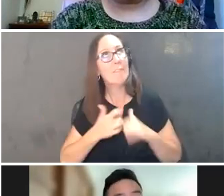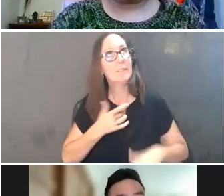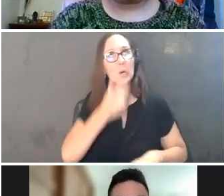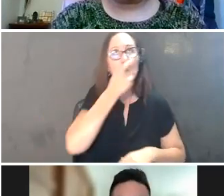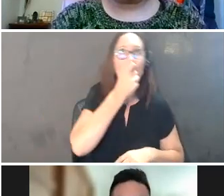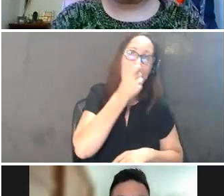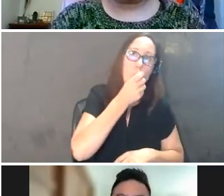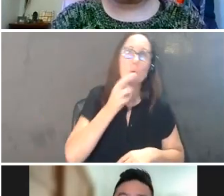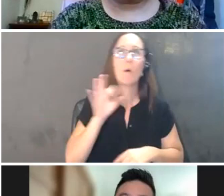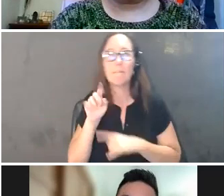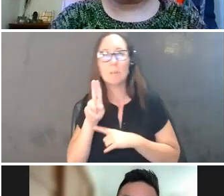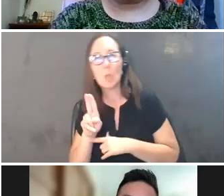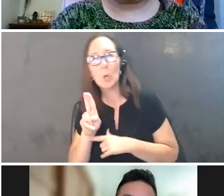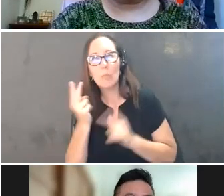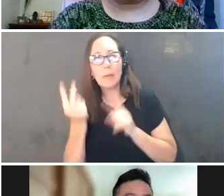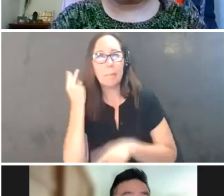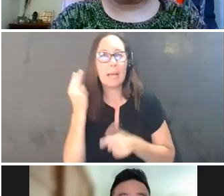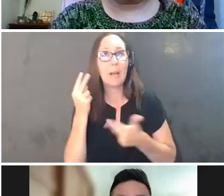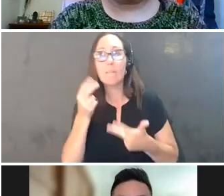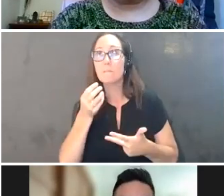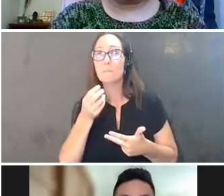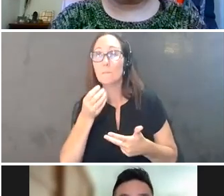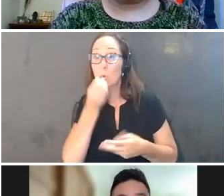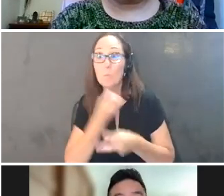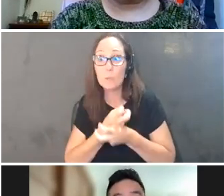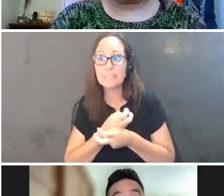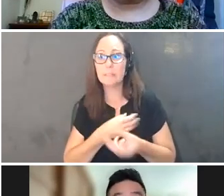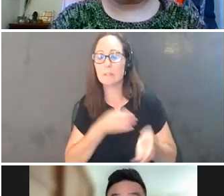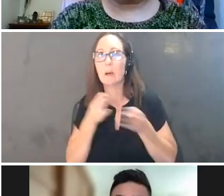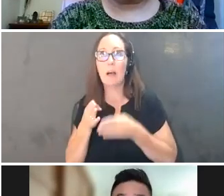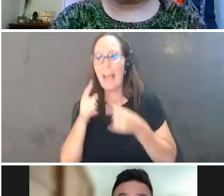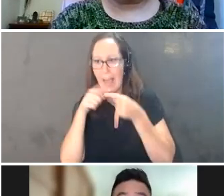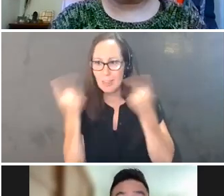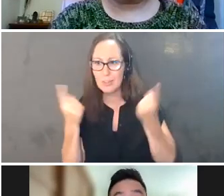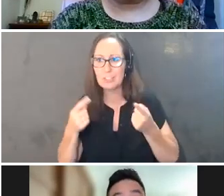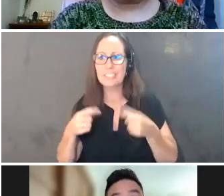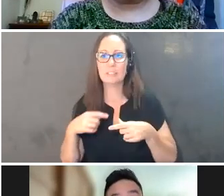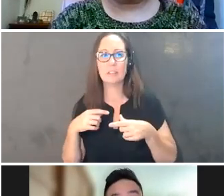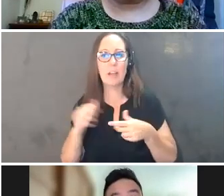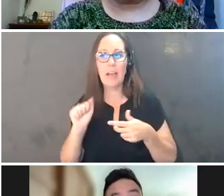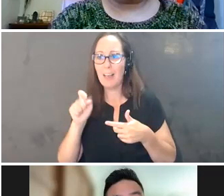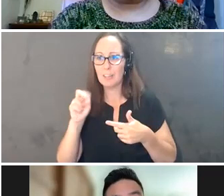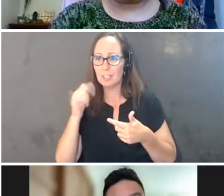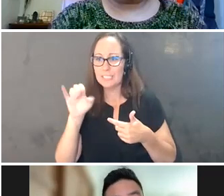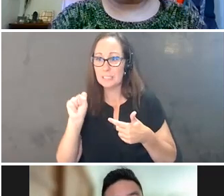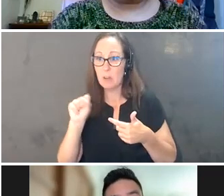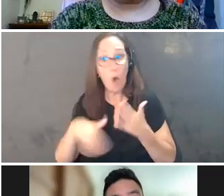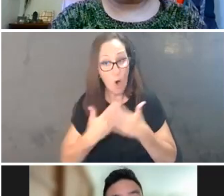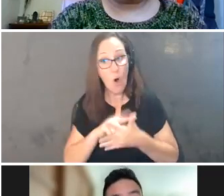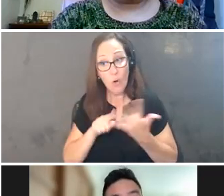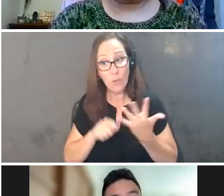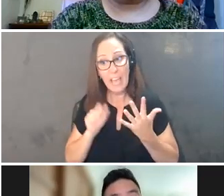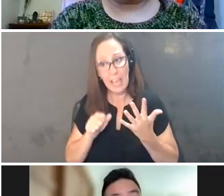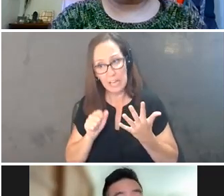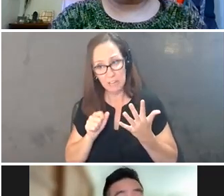you have the flu, or you got food poisoning, or you think it's allergies. All of those things could be COVID symptoms. And I really want to stress this